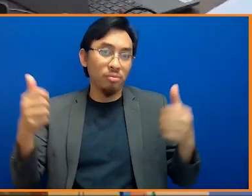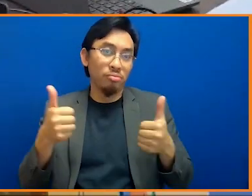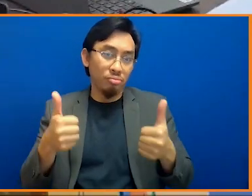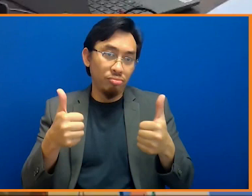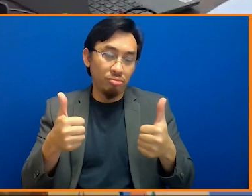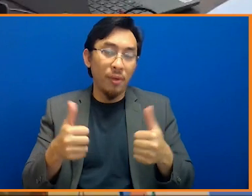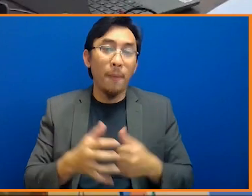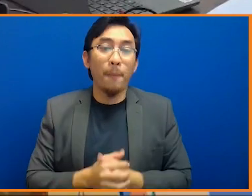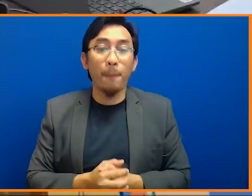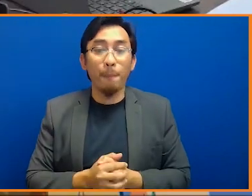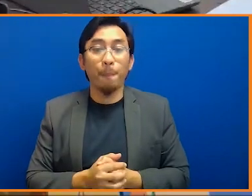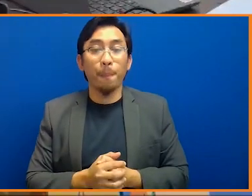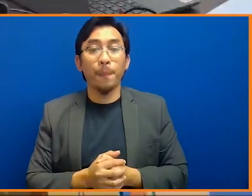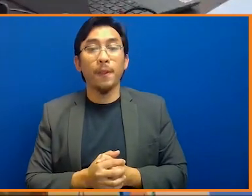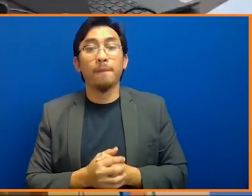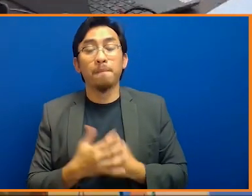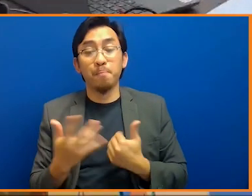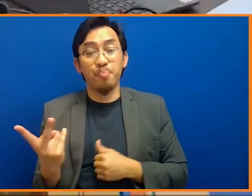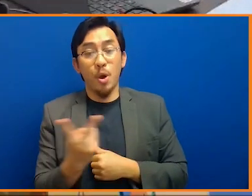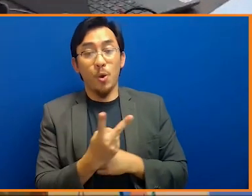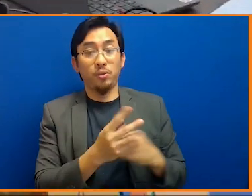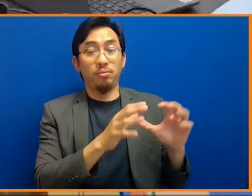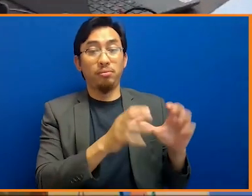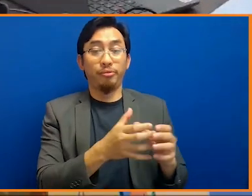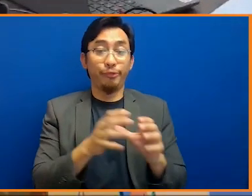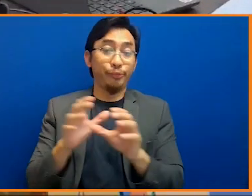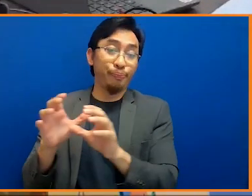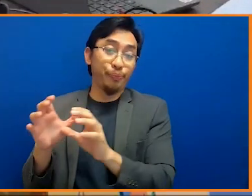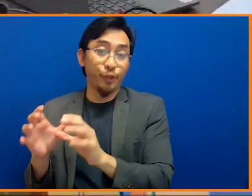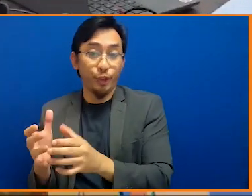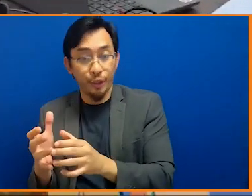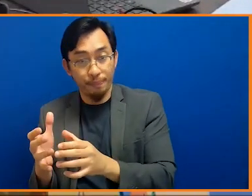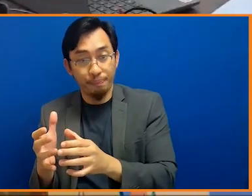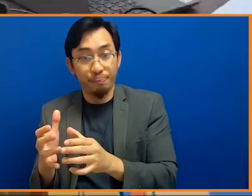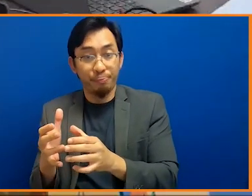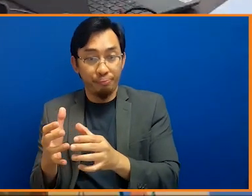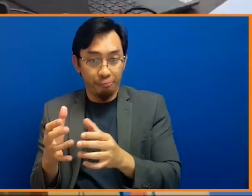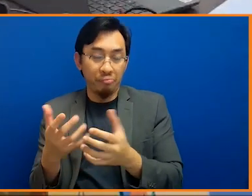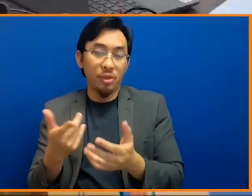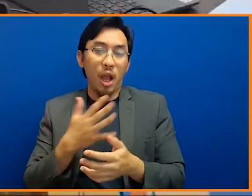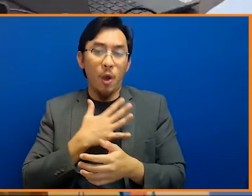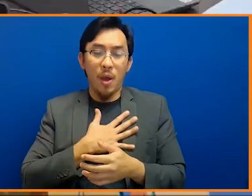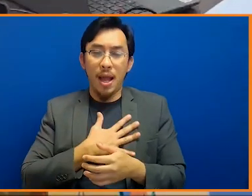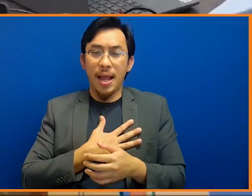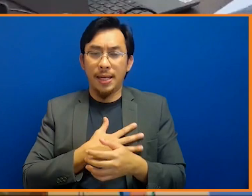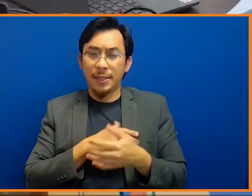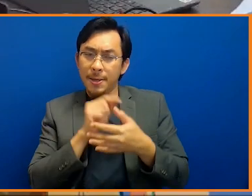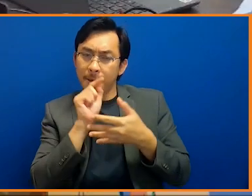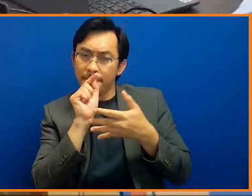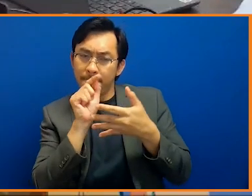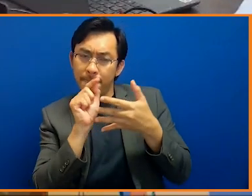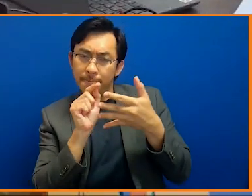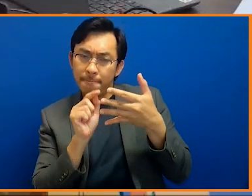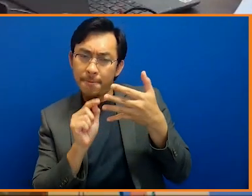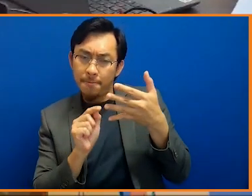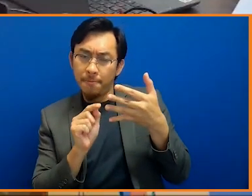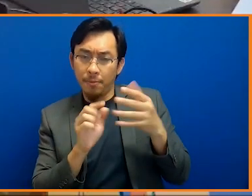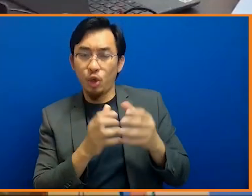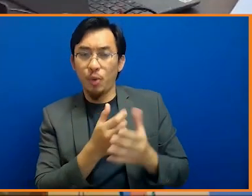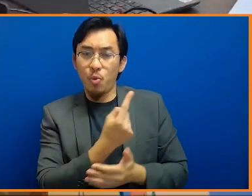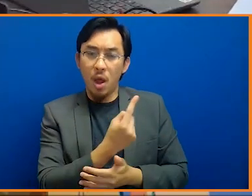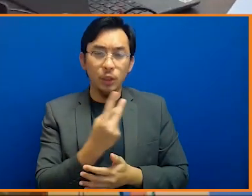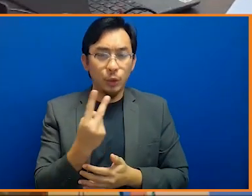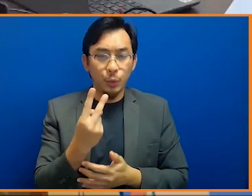conducted at both of in the groups. but I would like to highlight some points that you